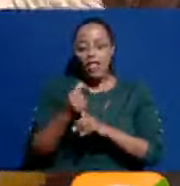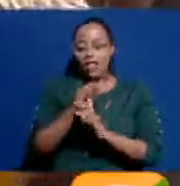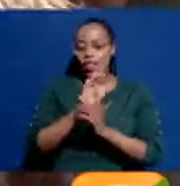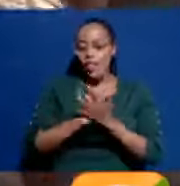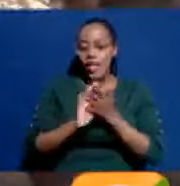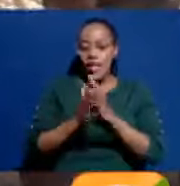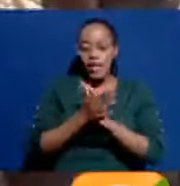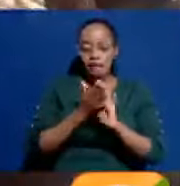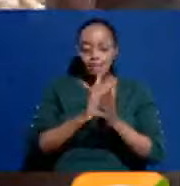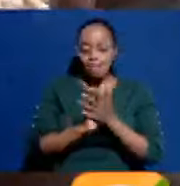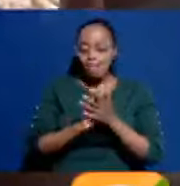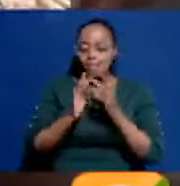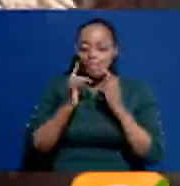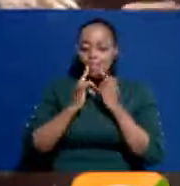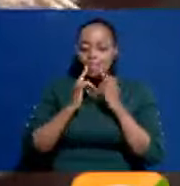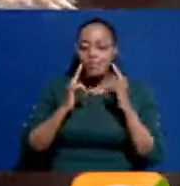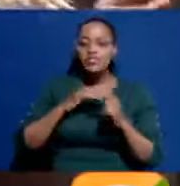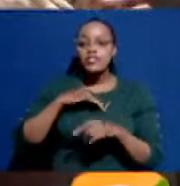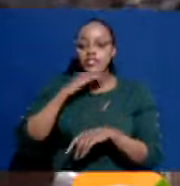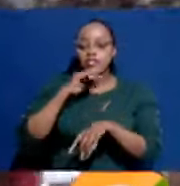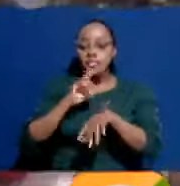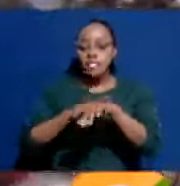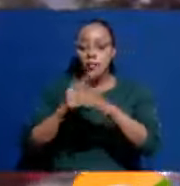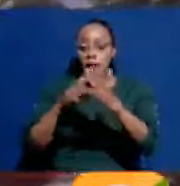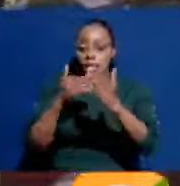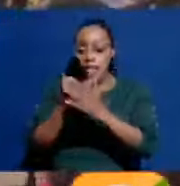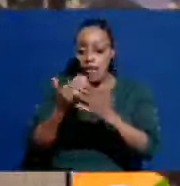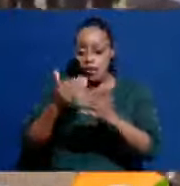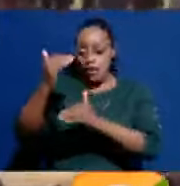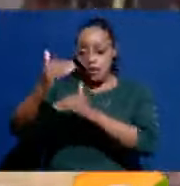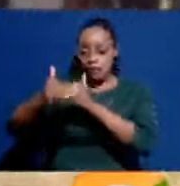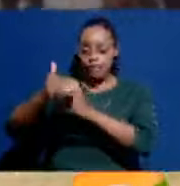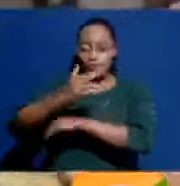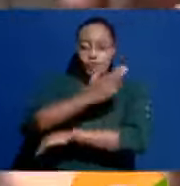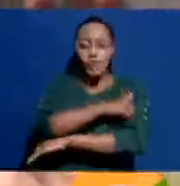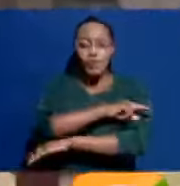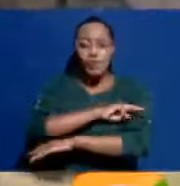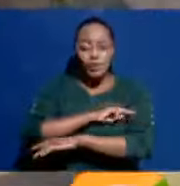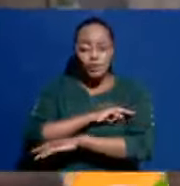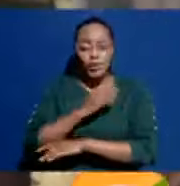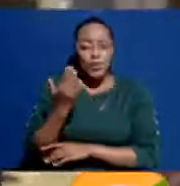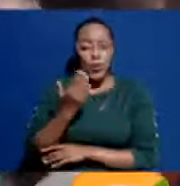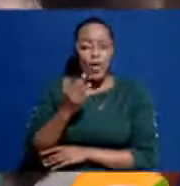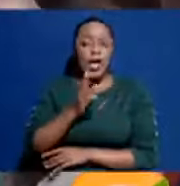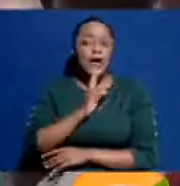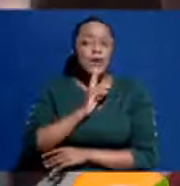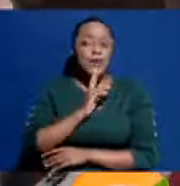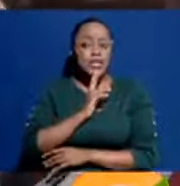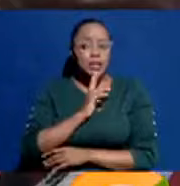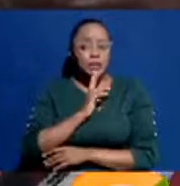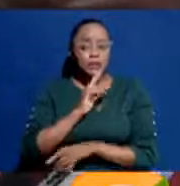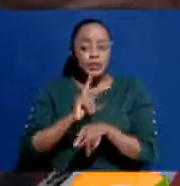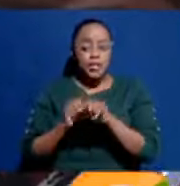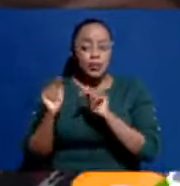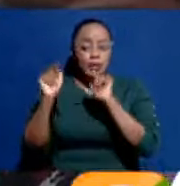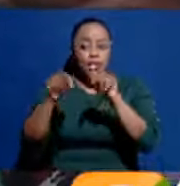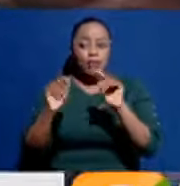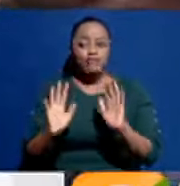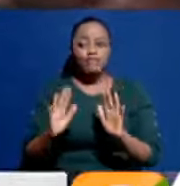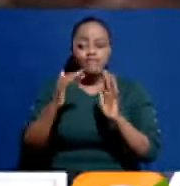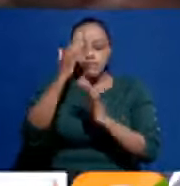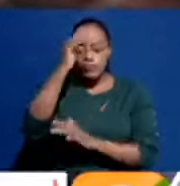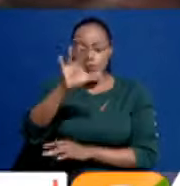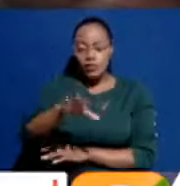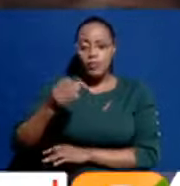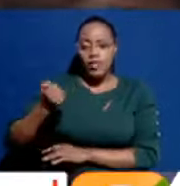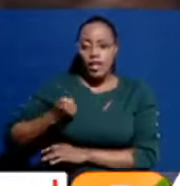They were pronounced dead upon arrival at a nearby hospital in Ruiru. Mekuja pale kusherekea ili watoe